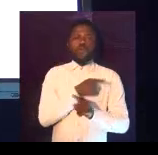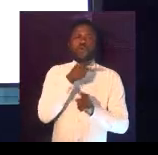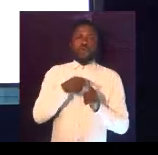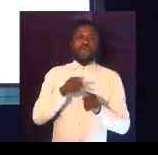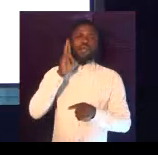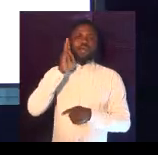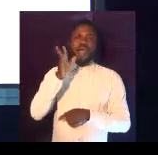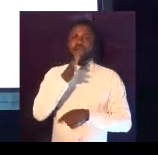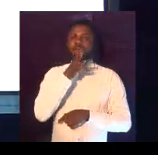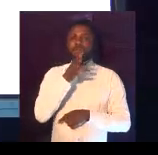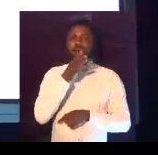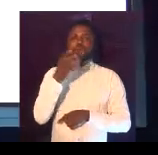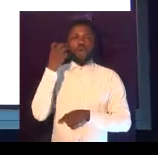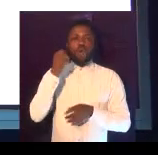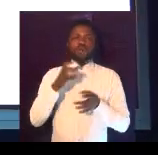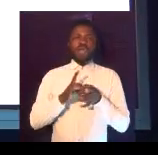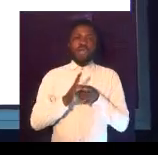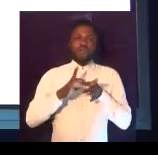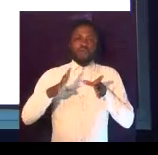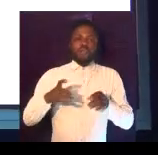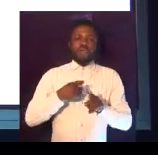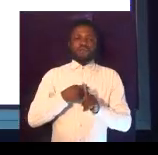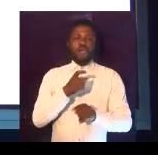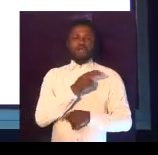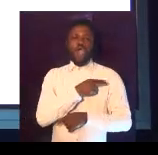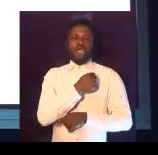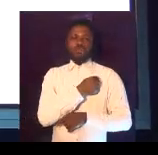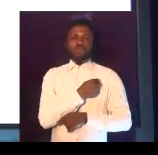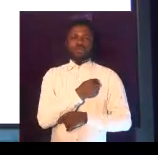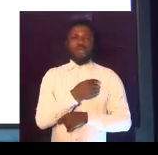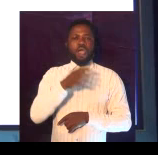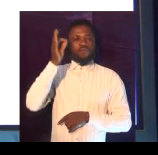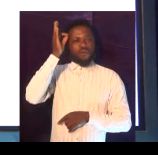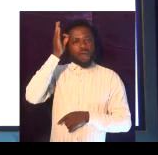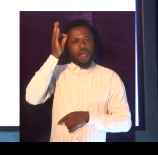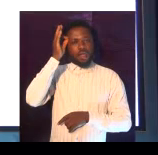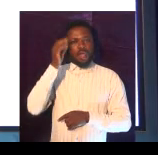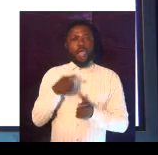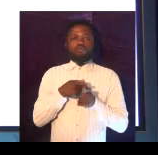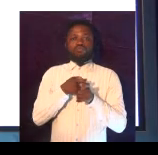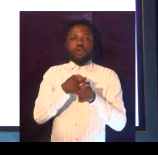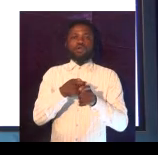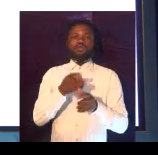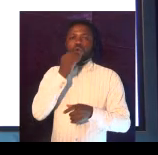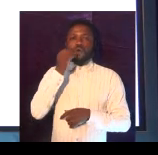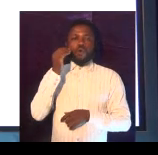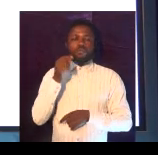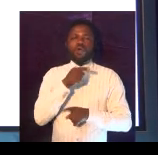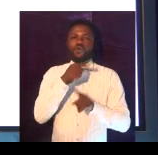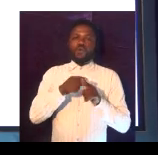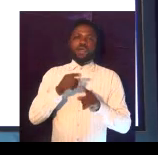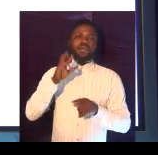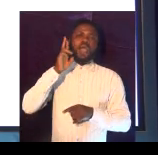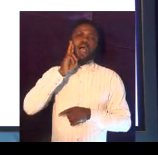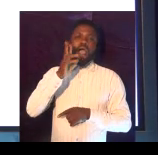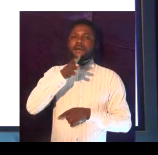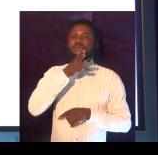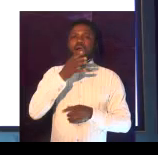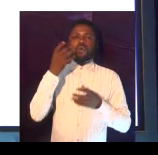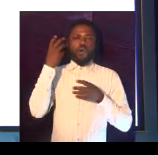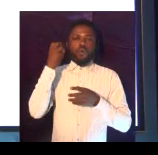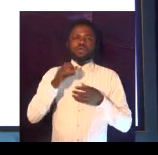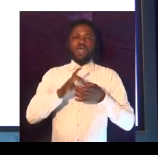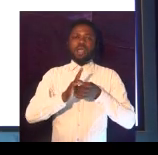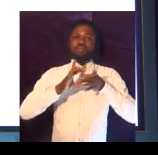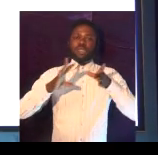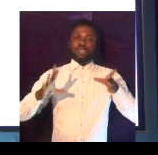was discharged from hospital. Folake rushed home when her mom was discharged from the